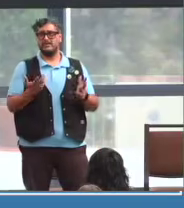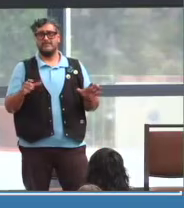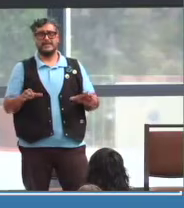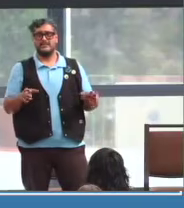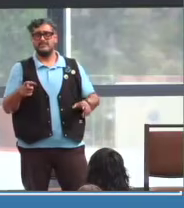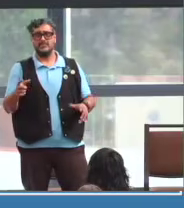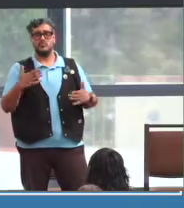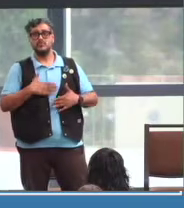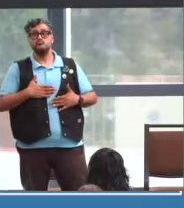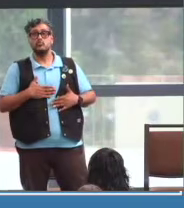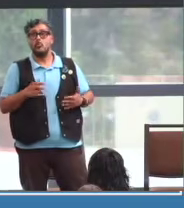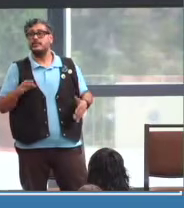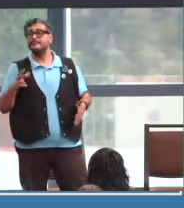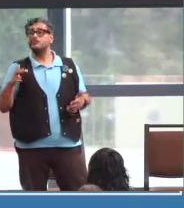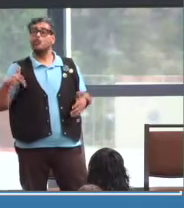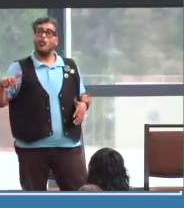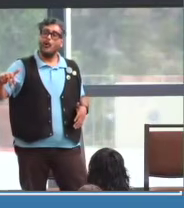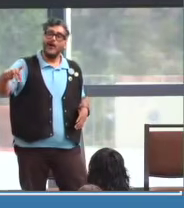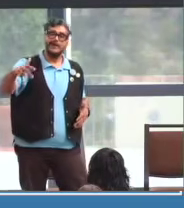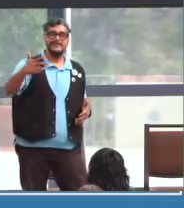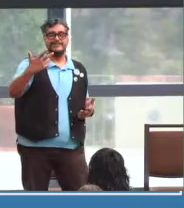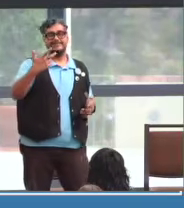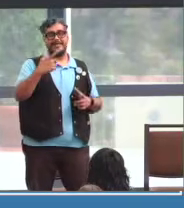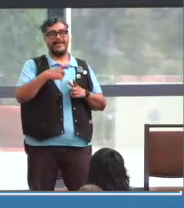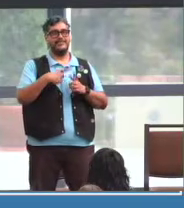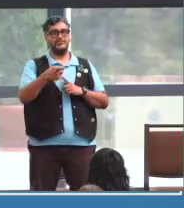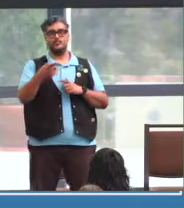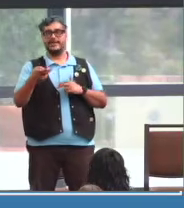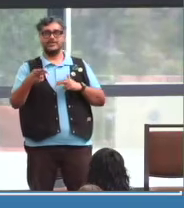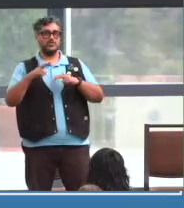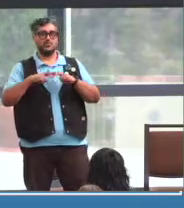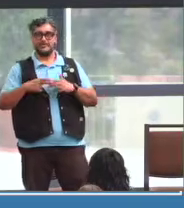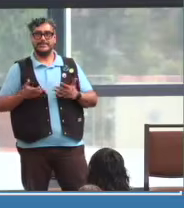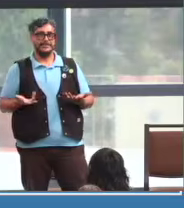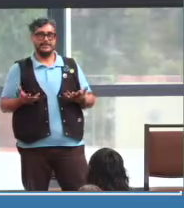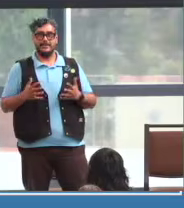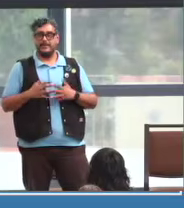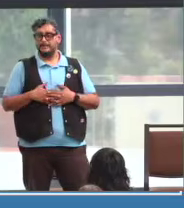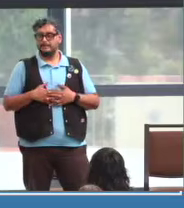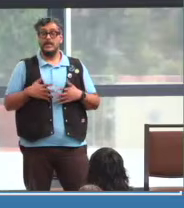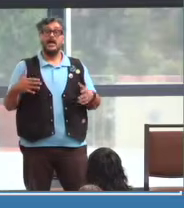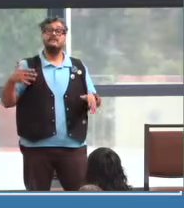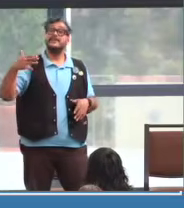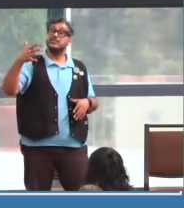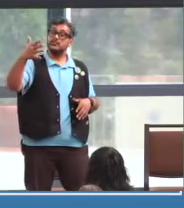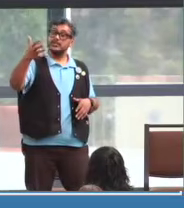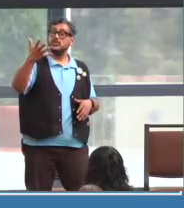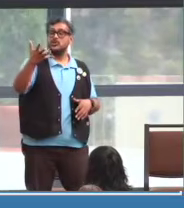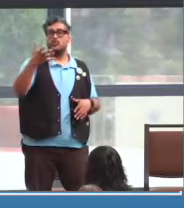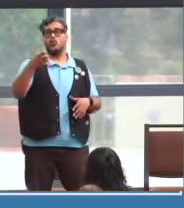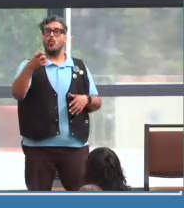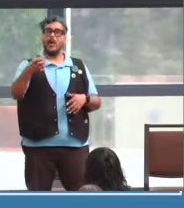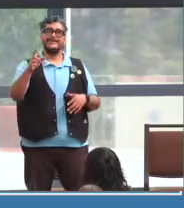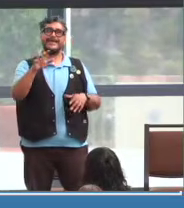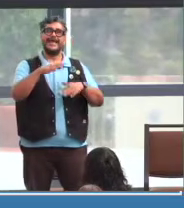enjoy, whether that's walking, and then from there you kind of increase the load. Eventually, you want to get to the point where you're performing at